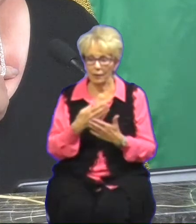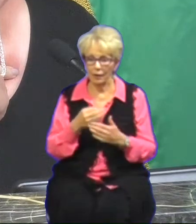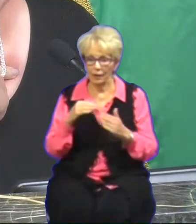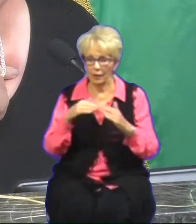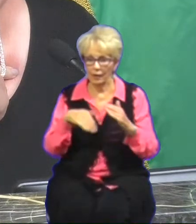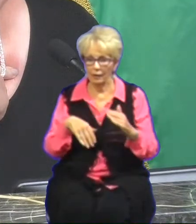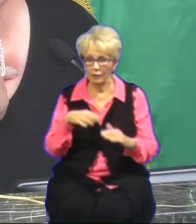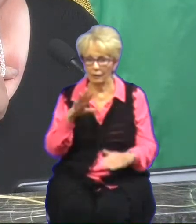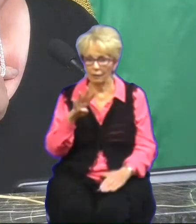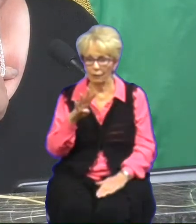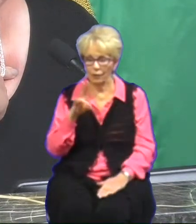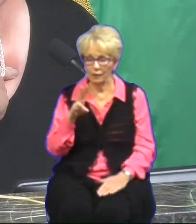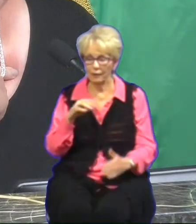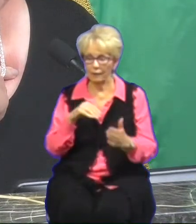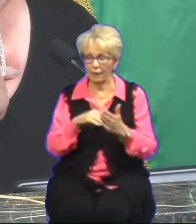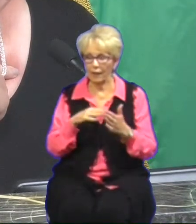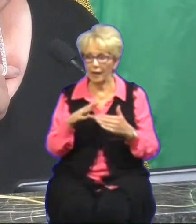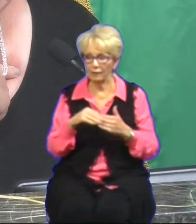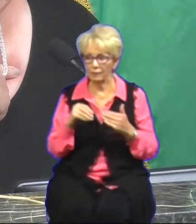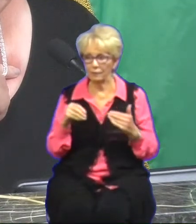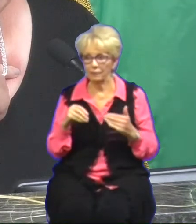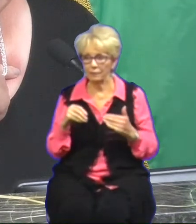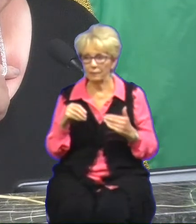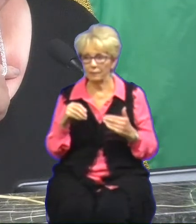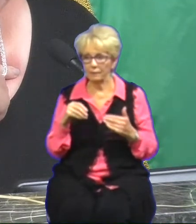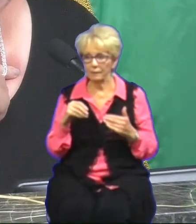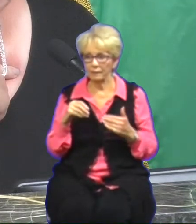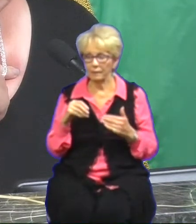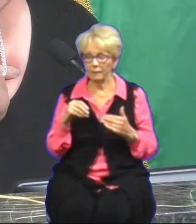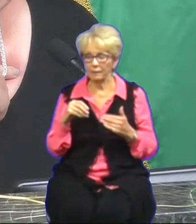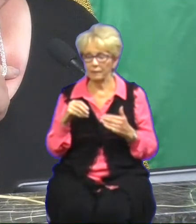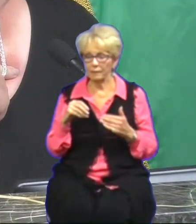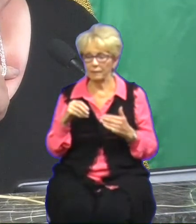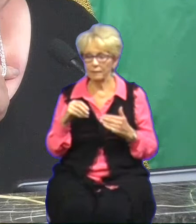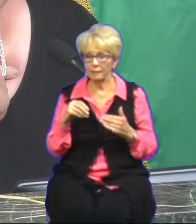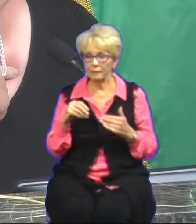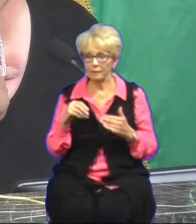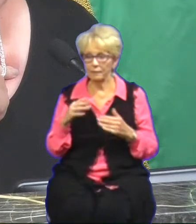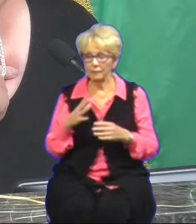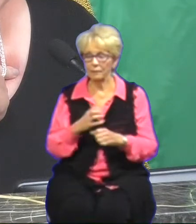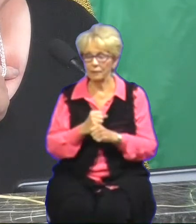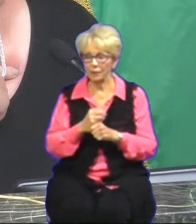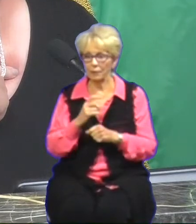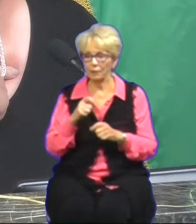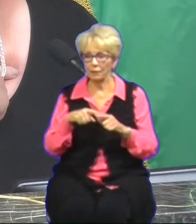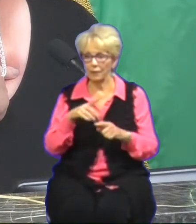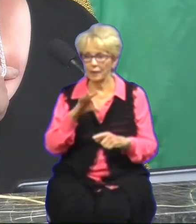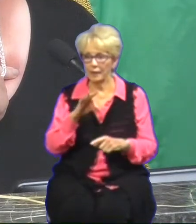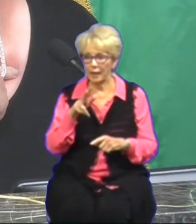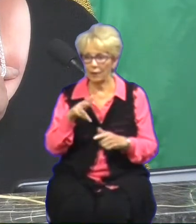under $47,000, and we received bids of